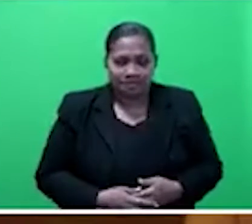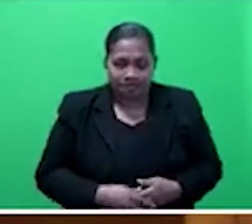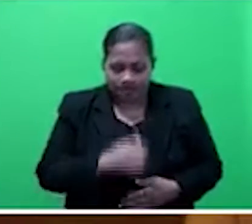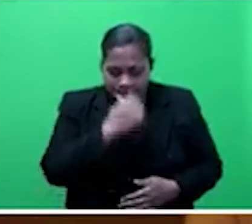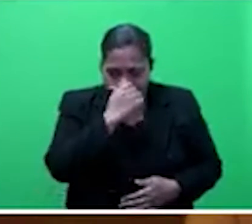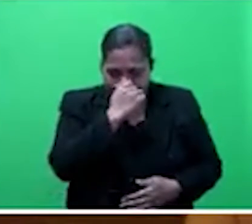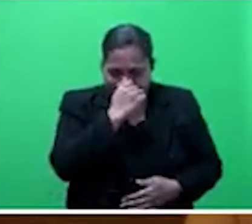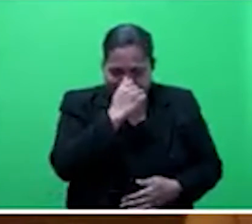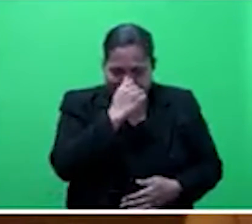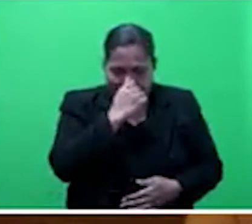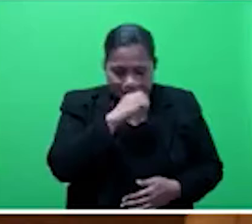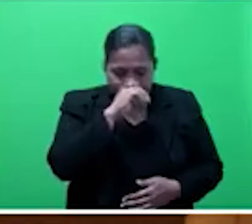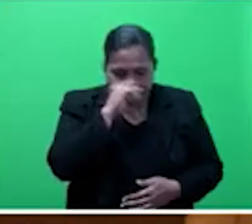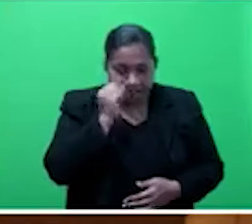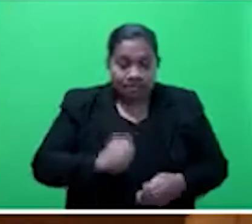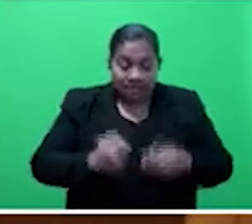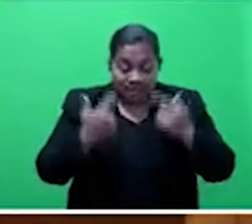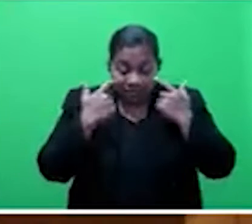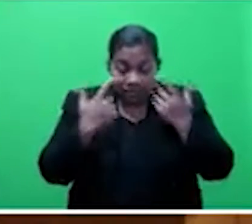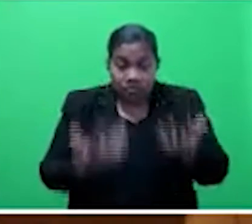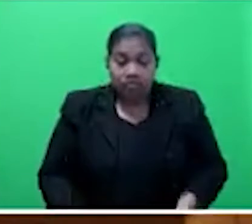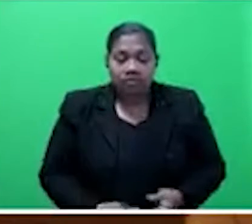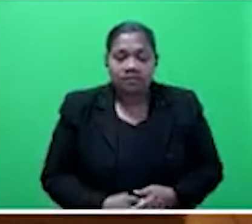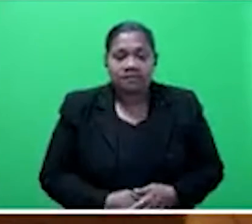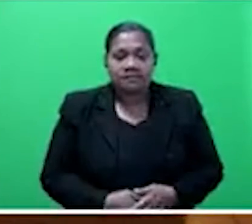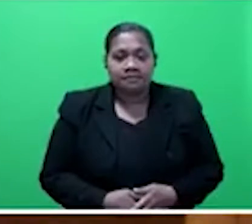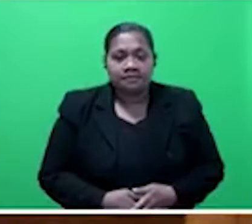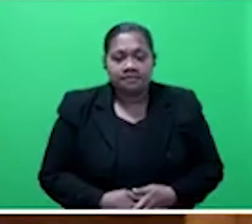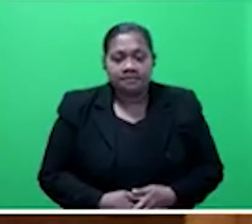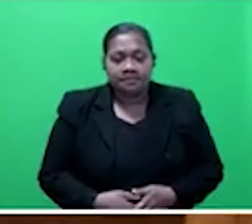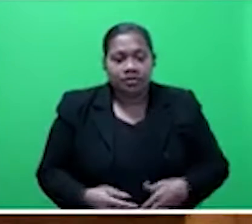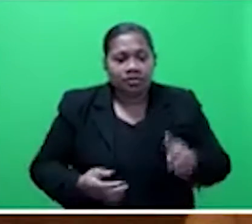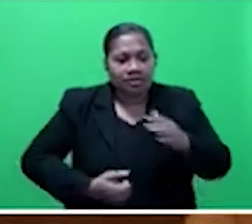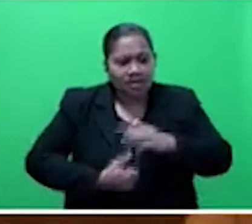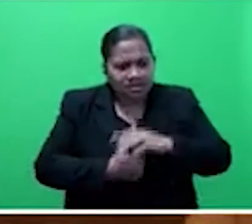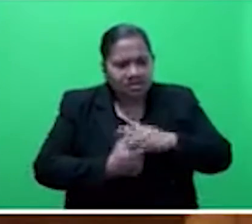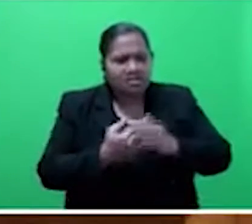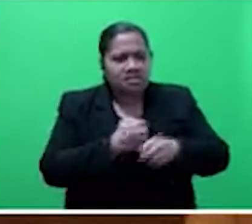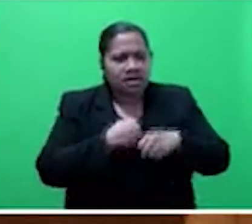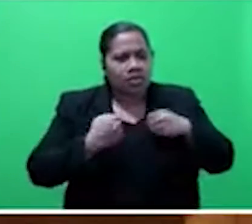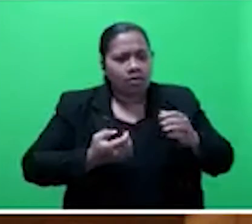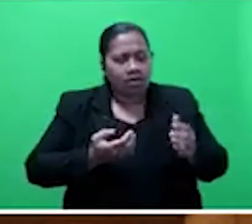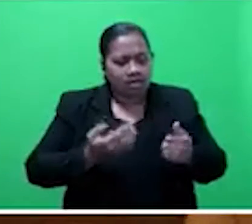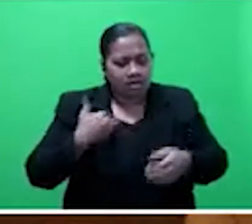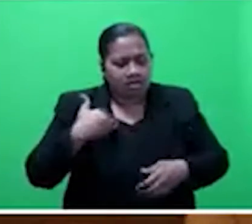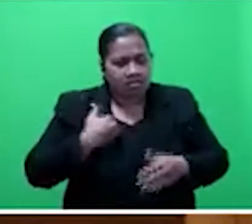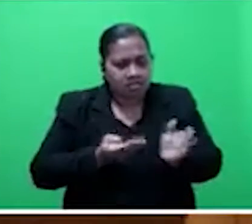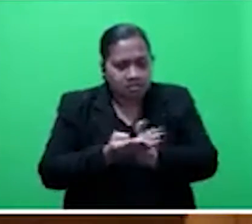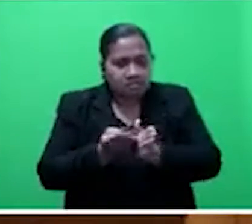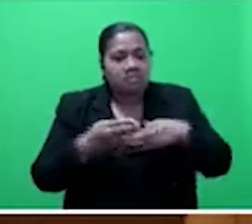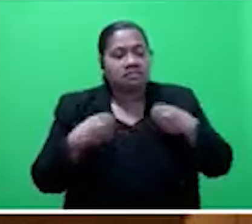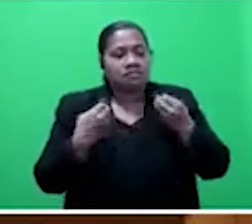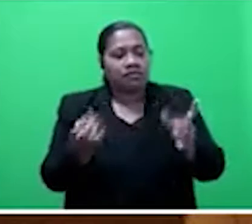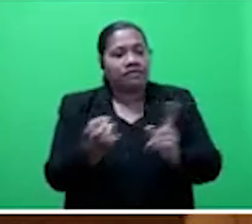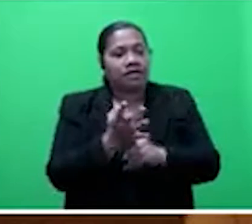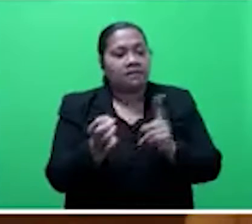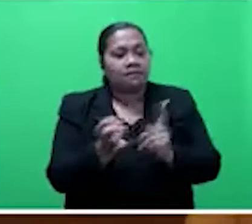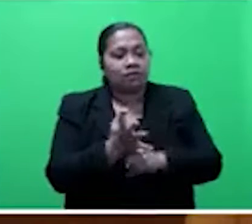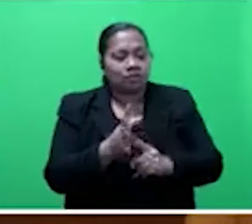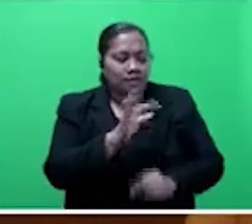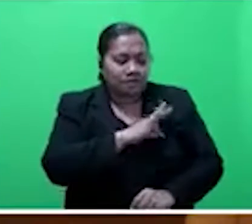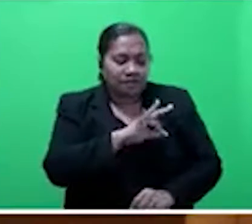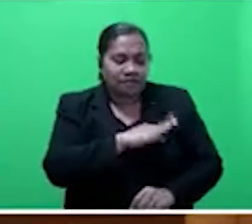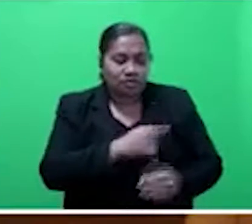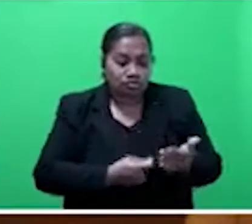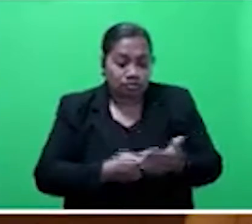Globally, it has been shown that with outsourcing of health service can provide important benefits to payers and